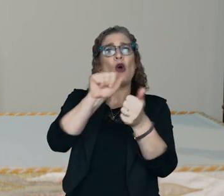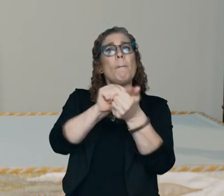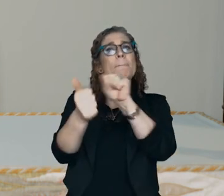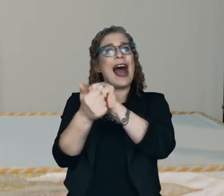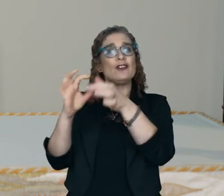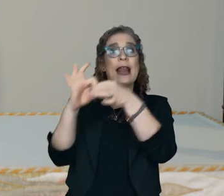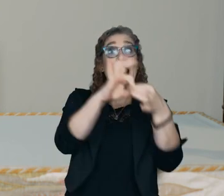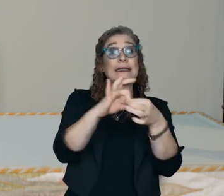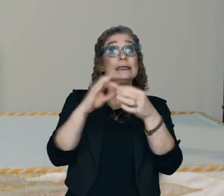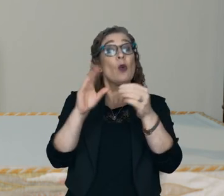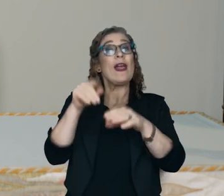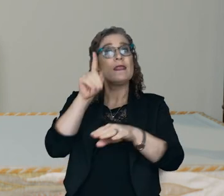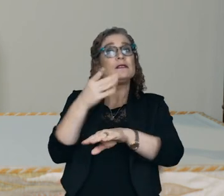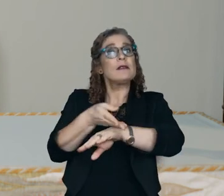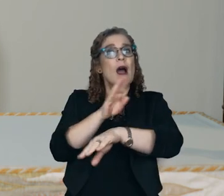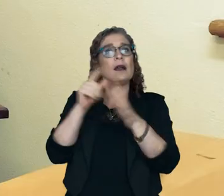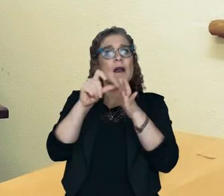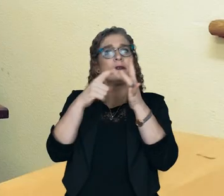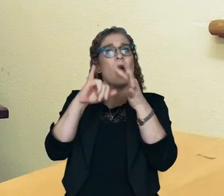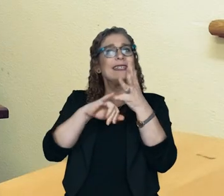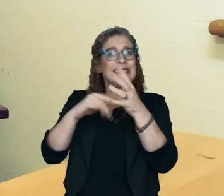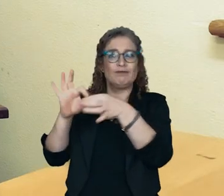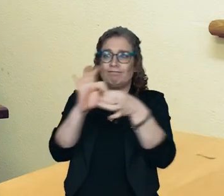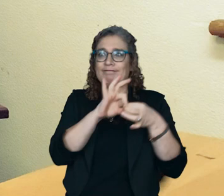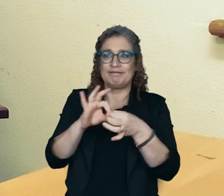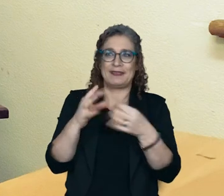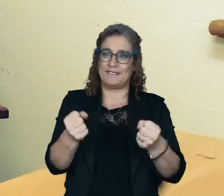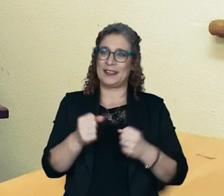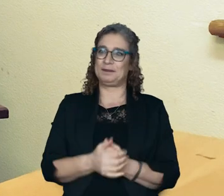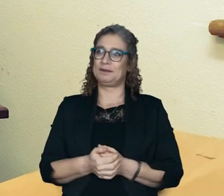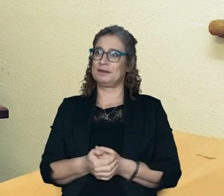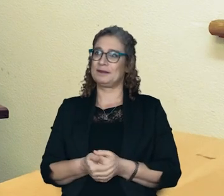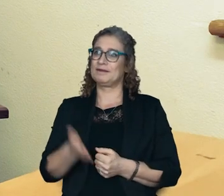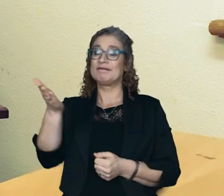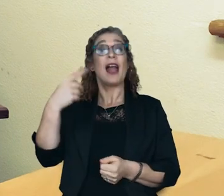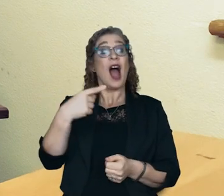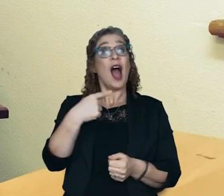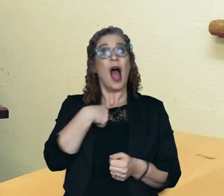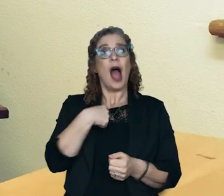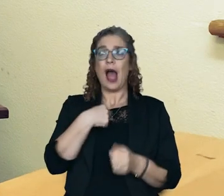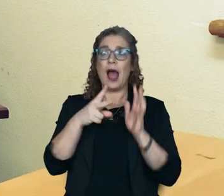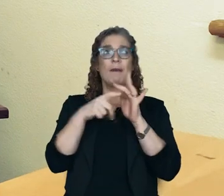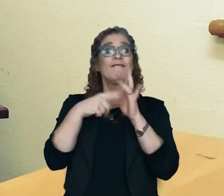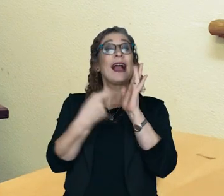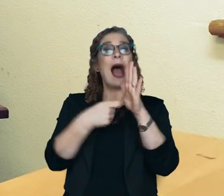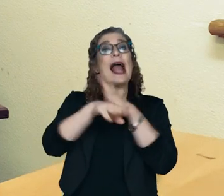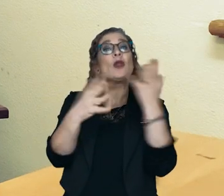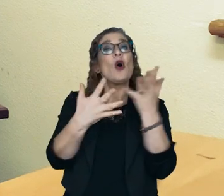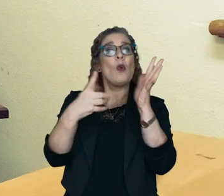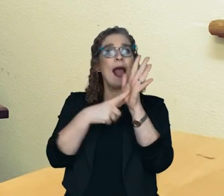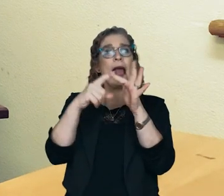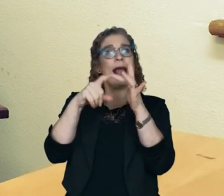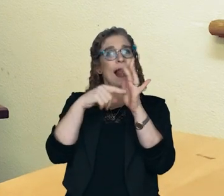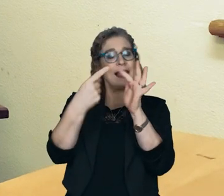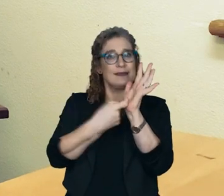Leicester have around the world. Hello, my name is Michael Broadley and I'm a vicar in the Diocese of Leicester.